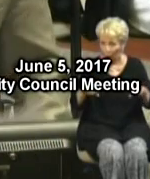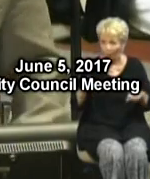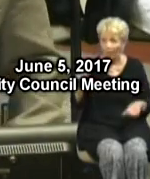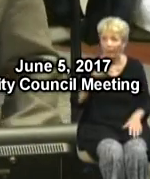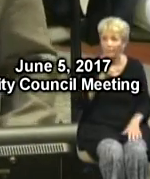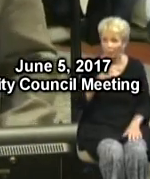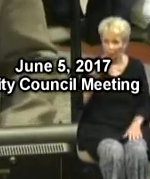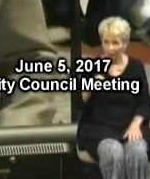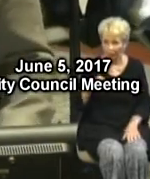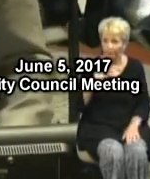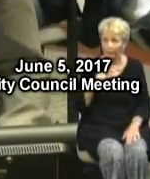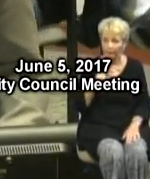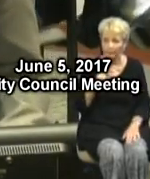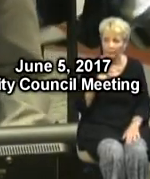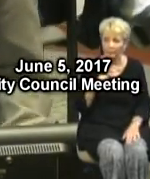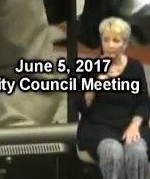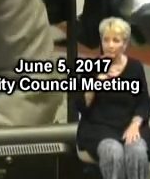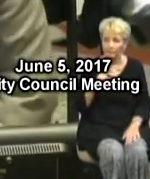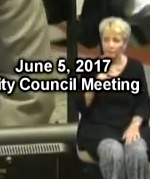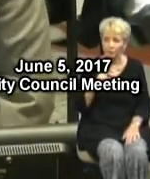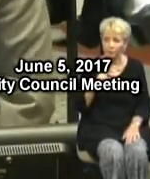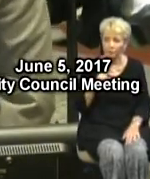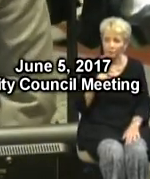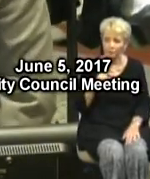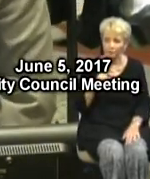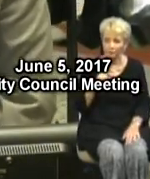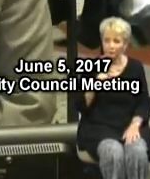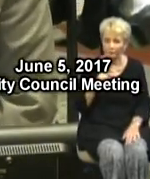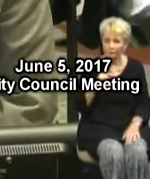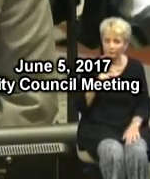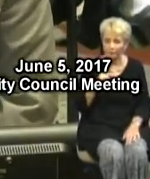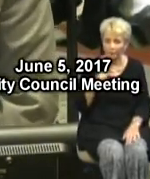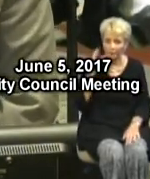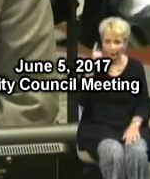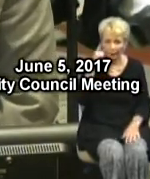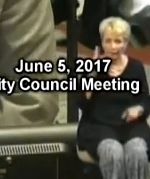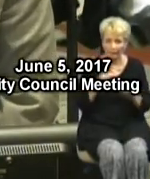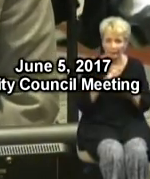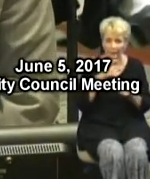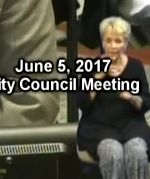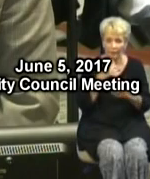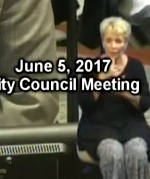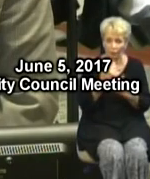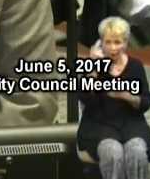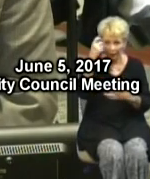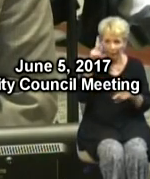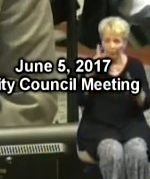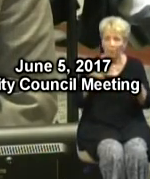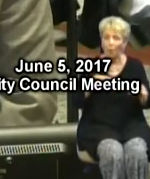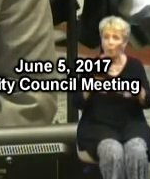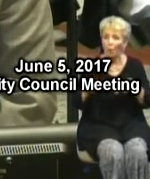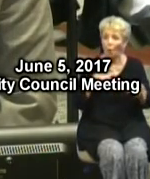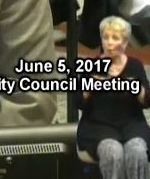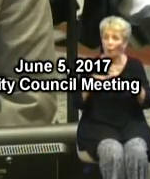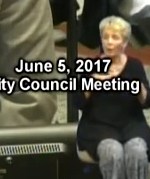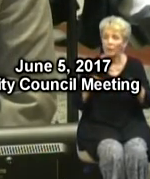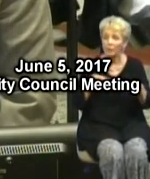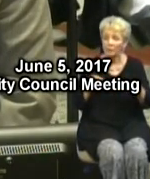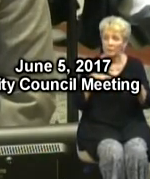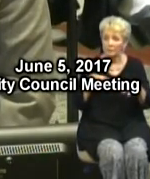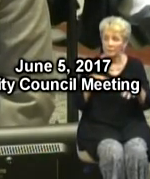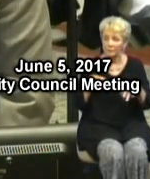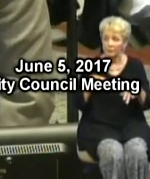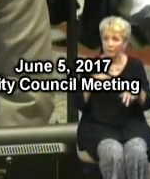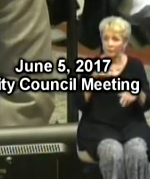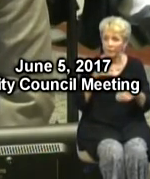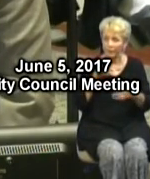Absolutely. Okay. Yes, absolutely. I mean, that sounds to me like it makes great sense. If we have people walking,